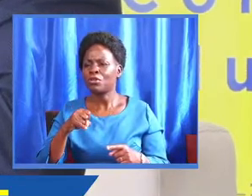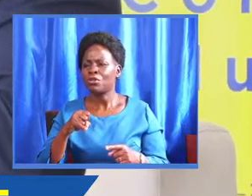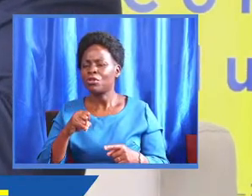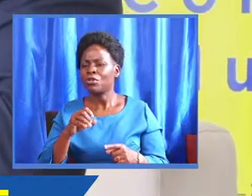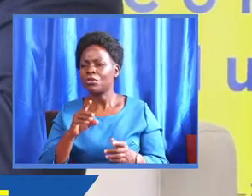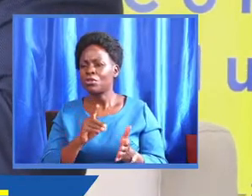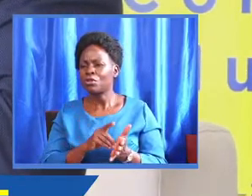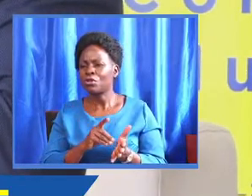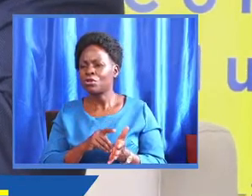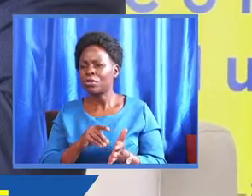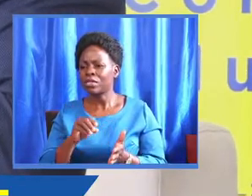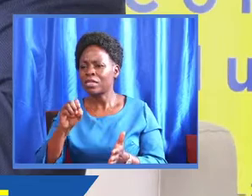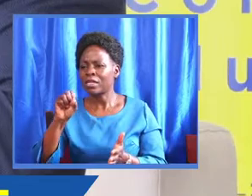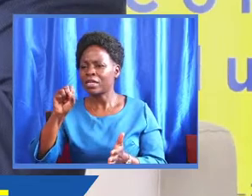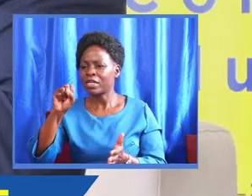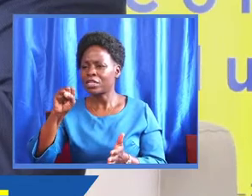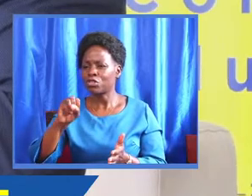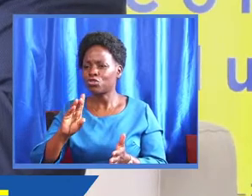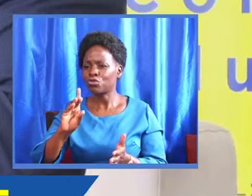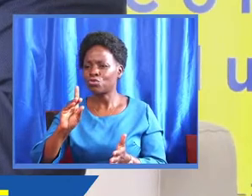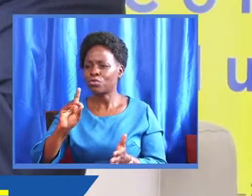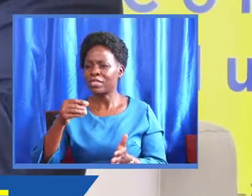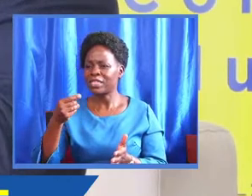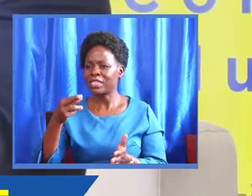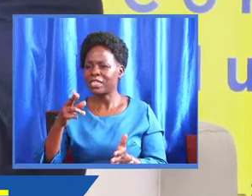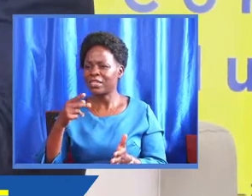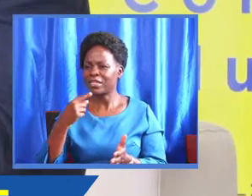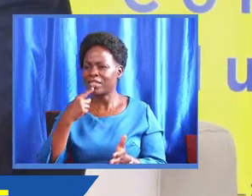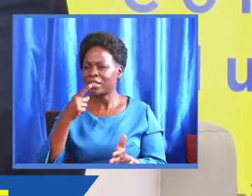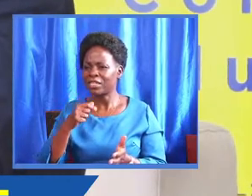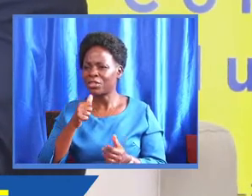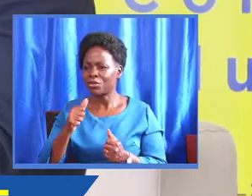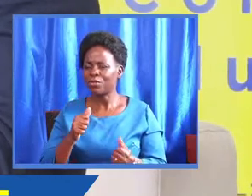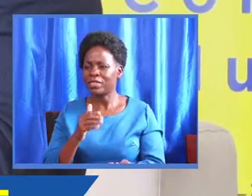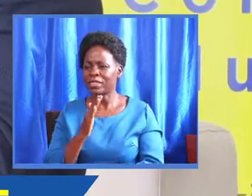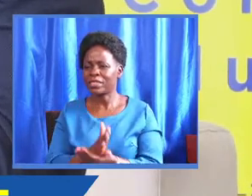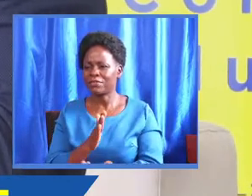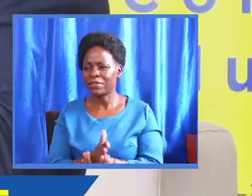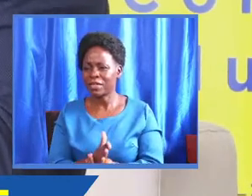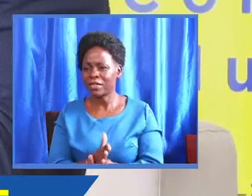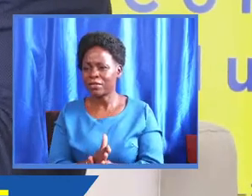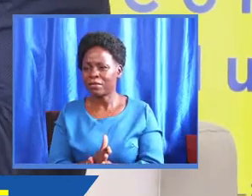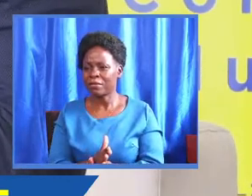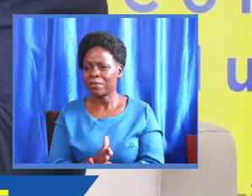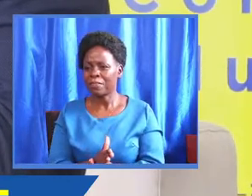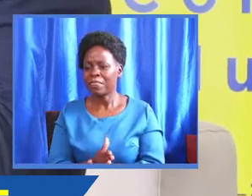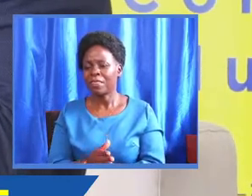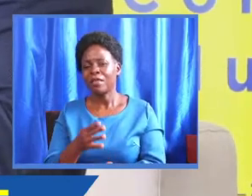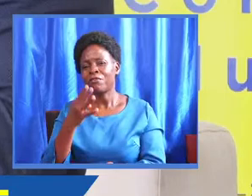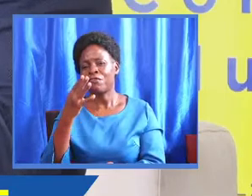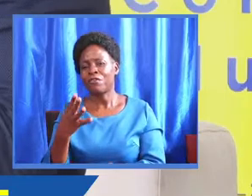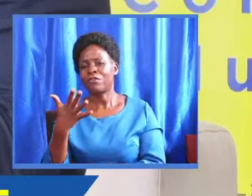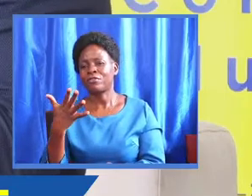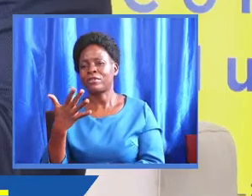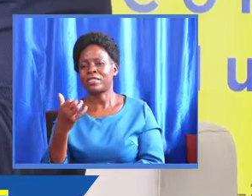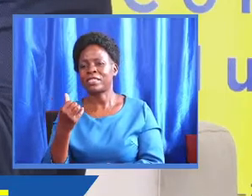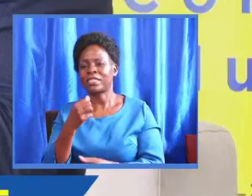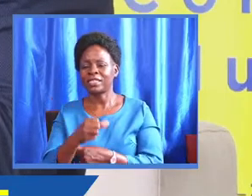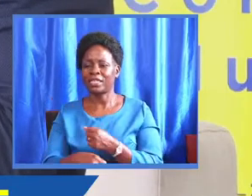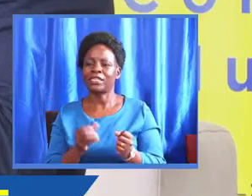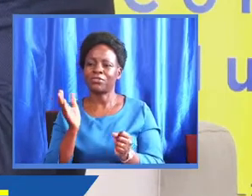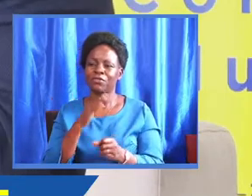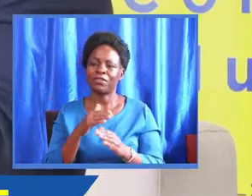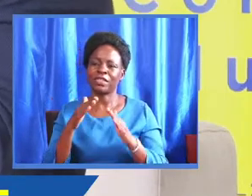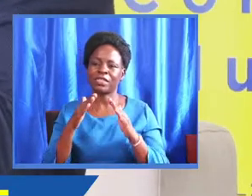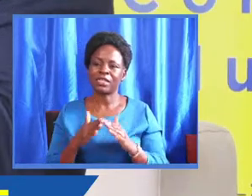Dr. Sudil was saying earlier that which is the fact anyway? It takes 4 to 6 years to complete a house, you